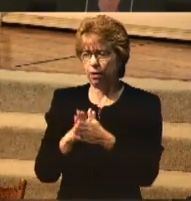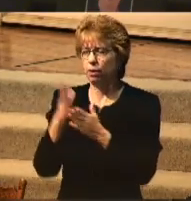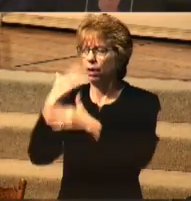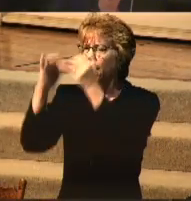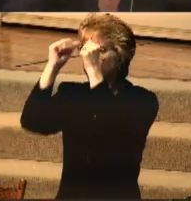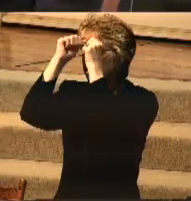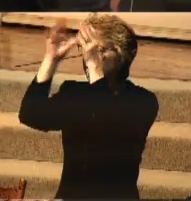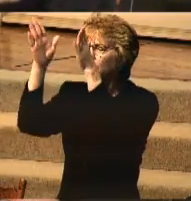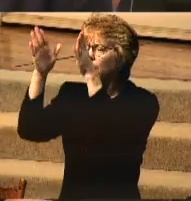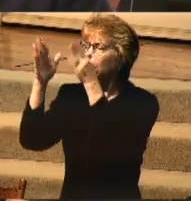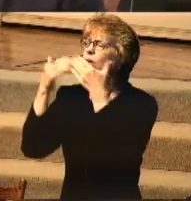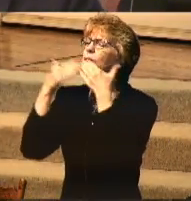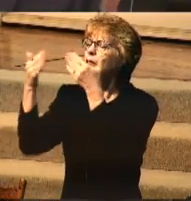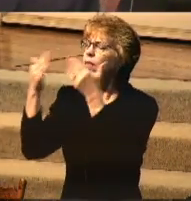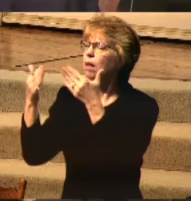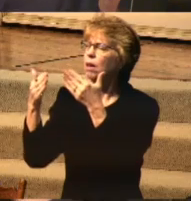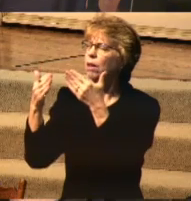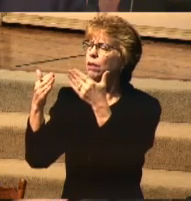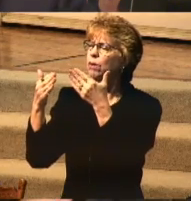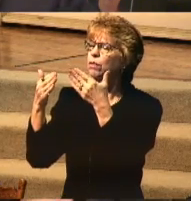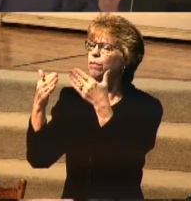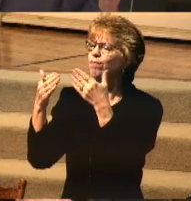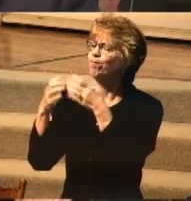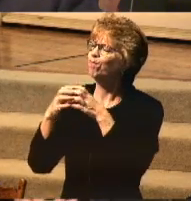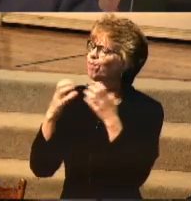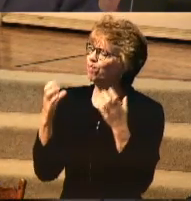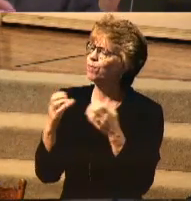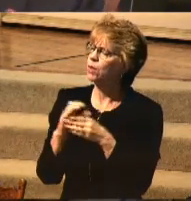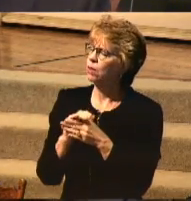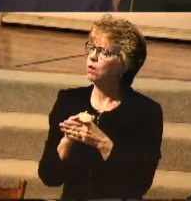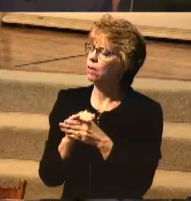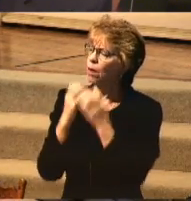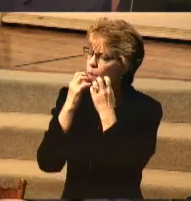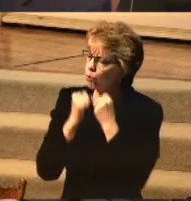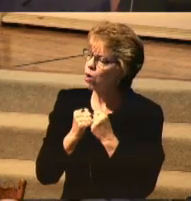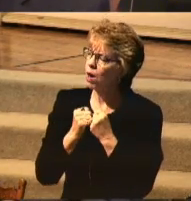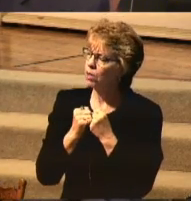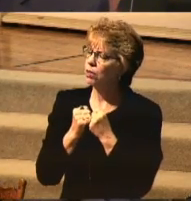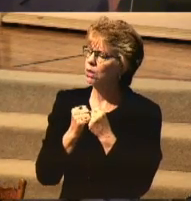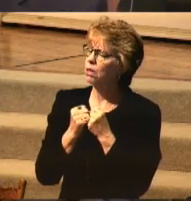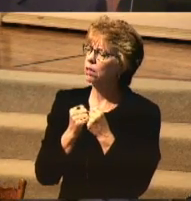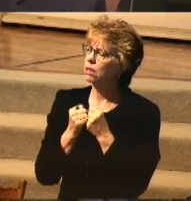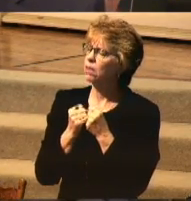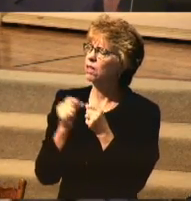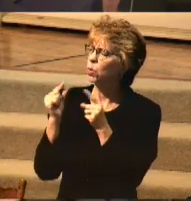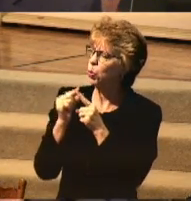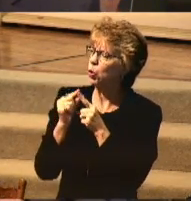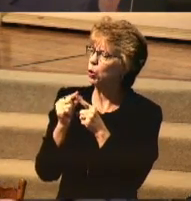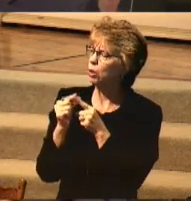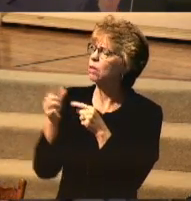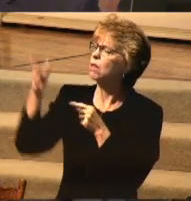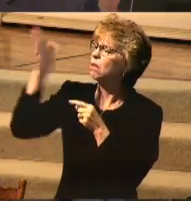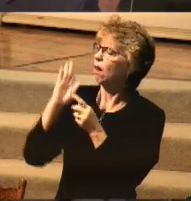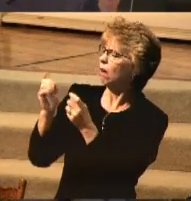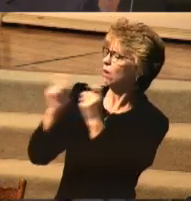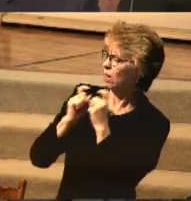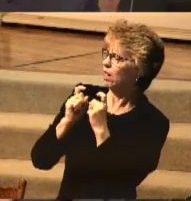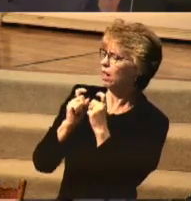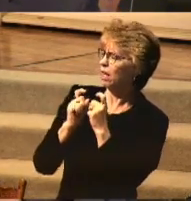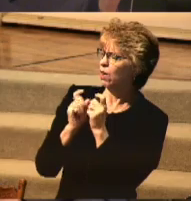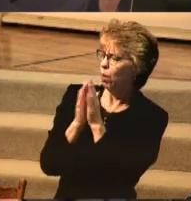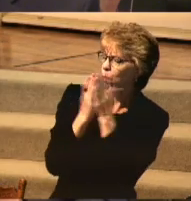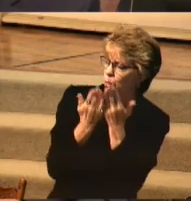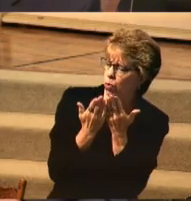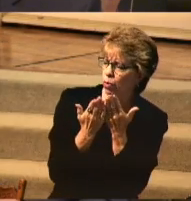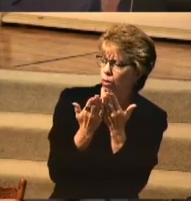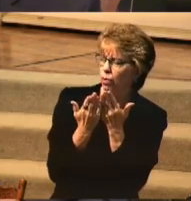Father, thank You so very much for the precious Word of God, the precious book, the